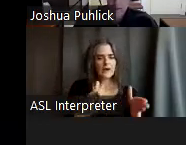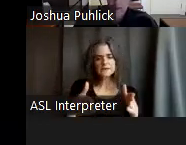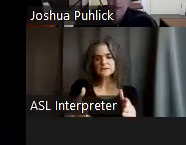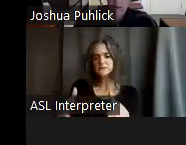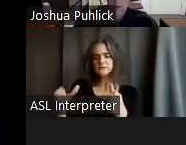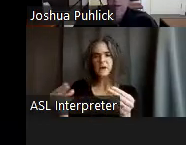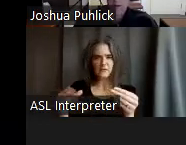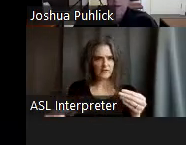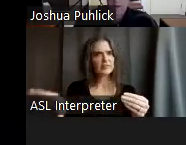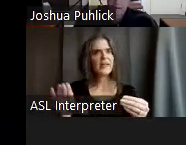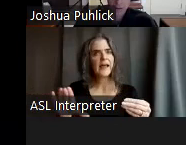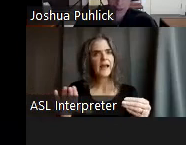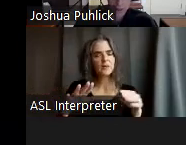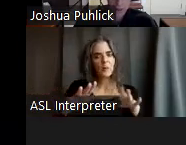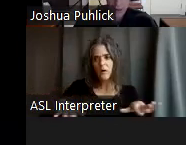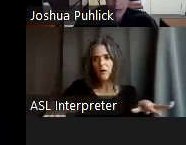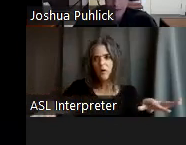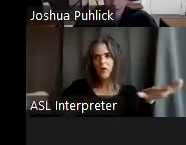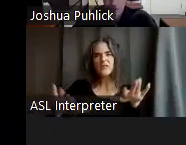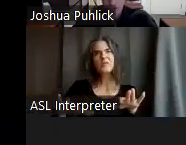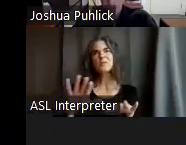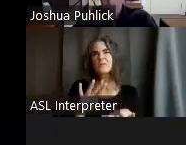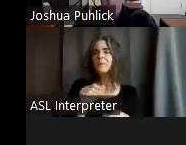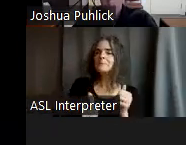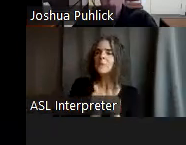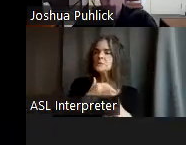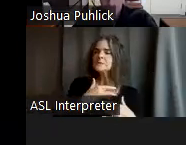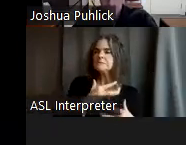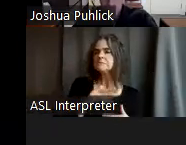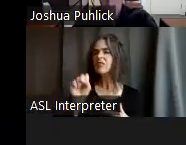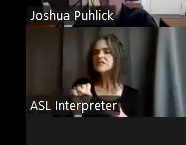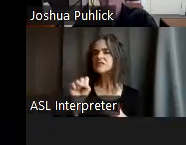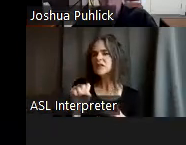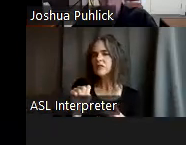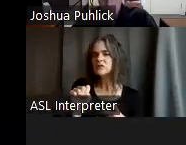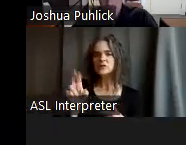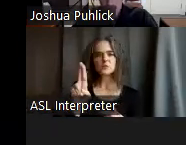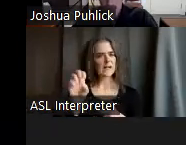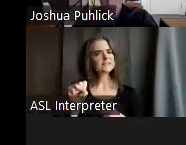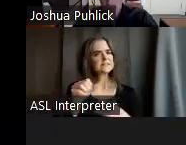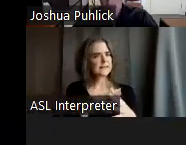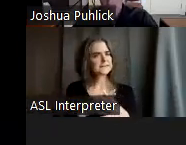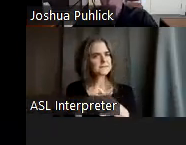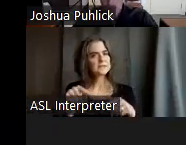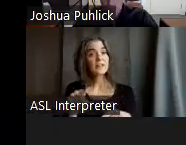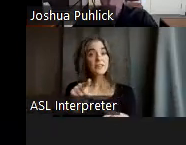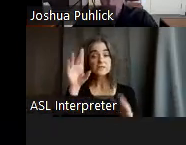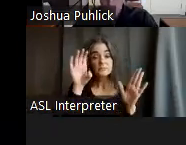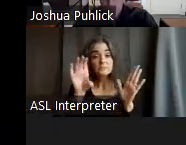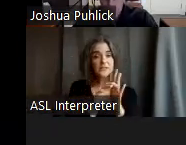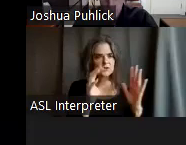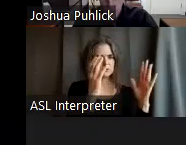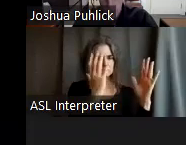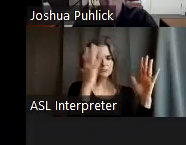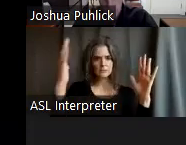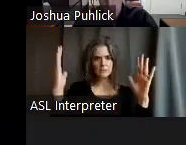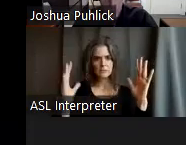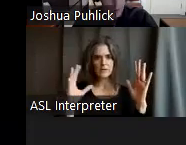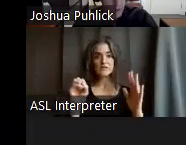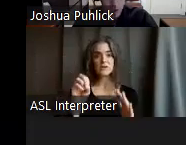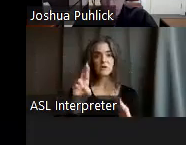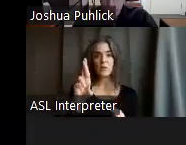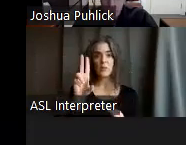dispersed across the southern United States. For example, This photo is of Ordway